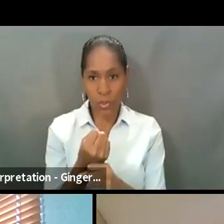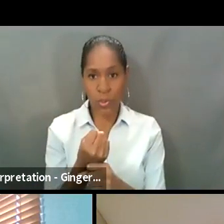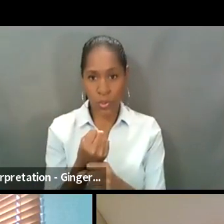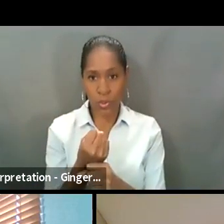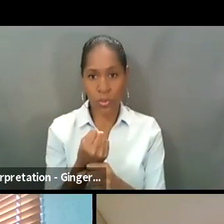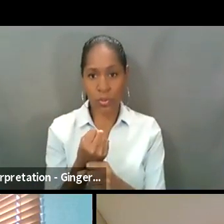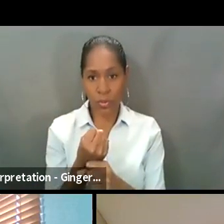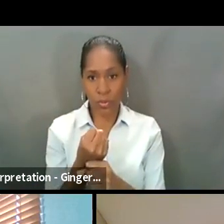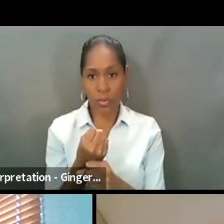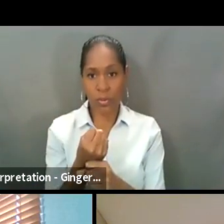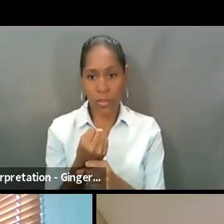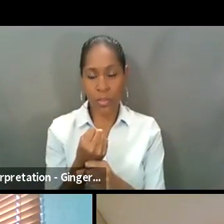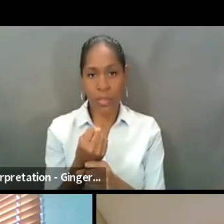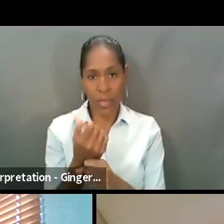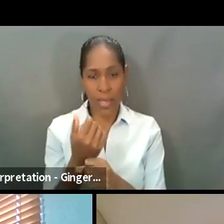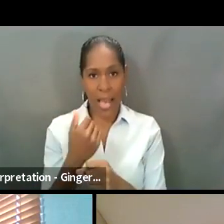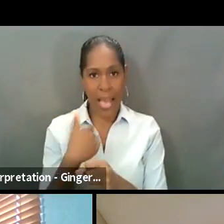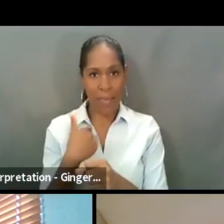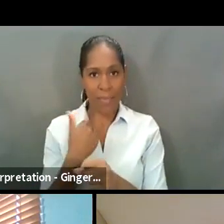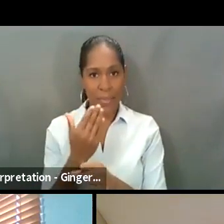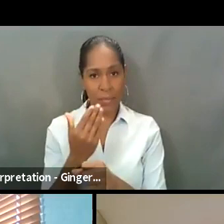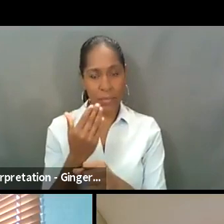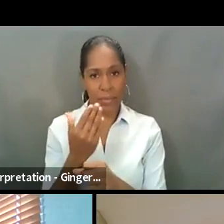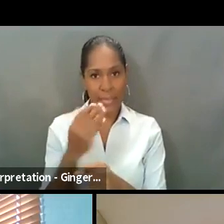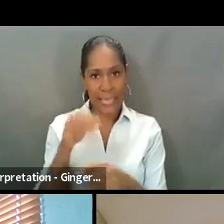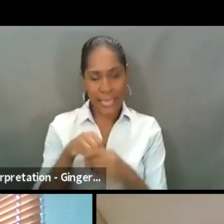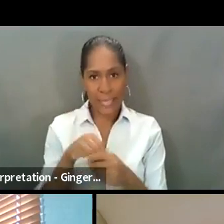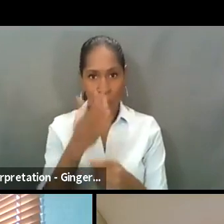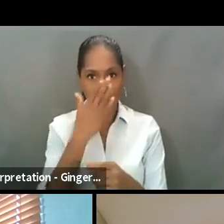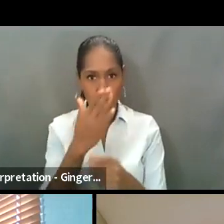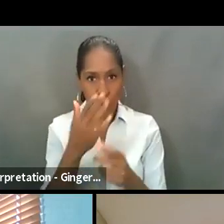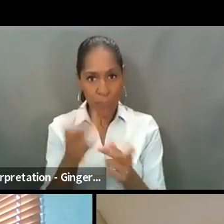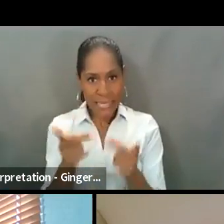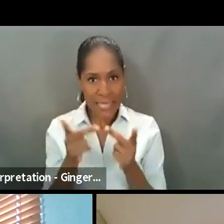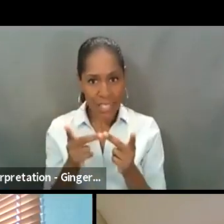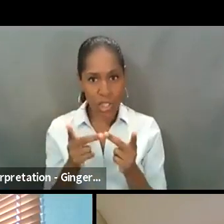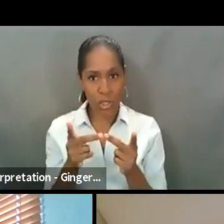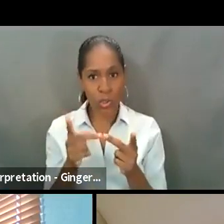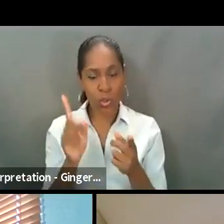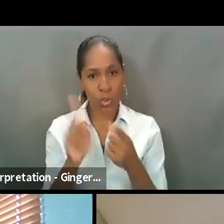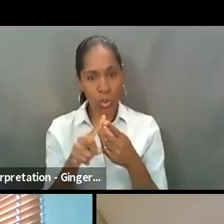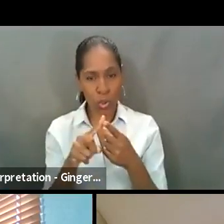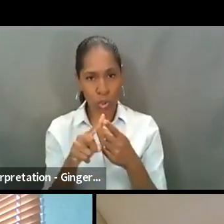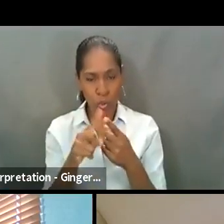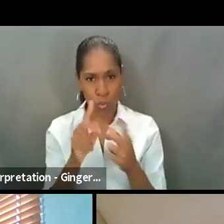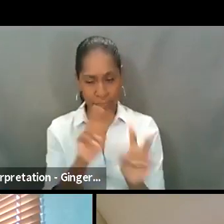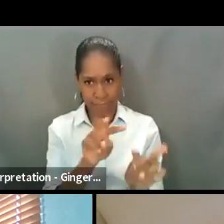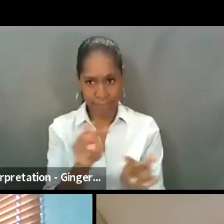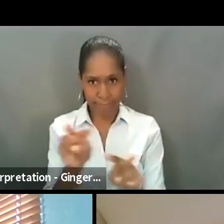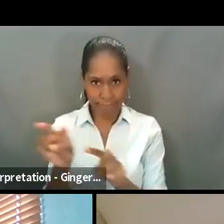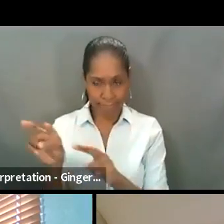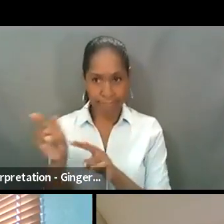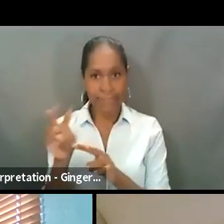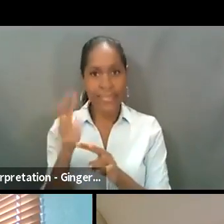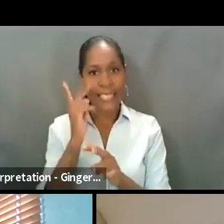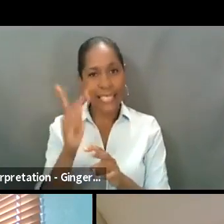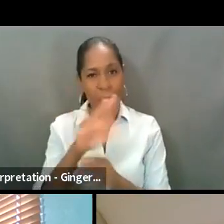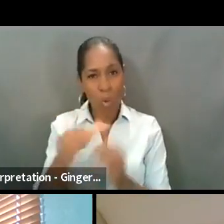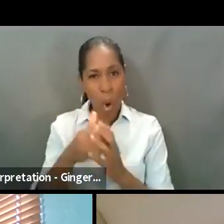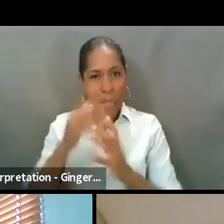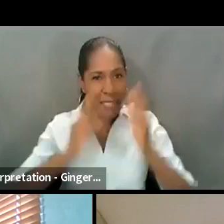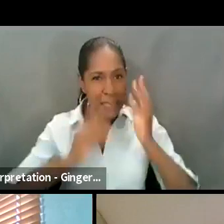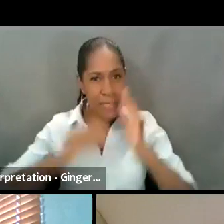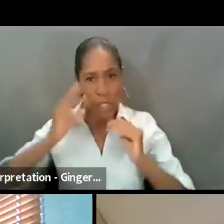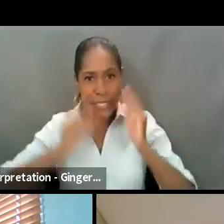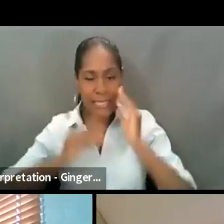poised in a really privileged position to really act as an intermediary between the experience of